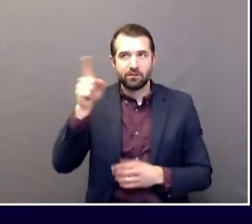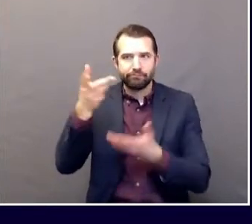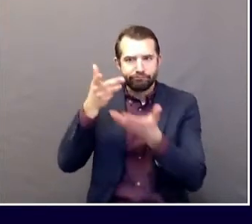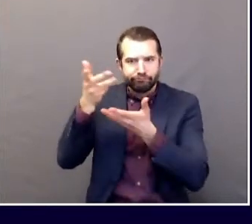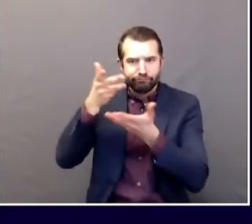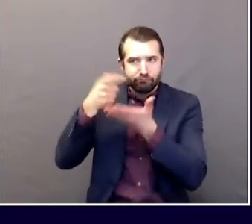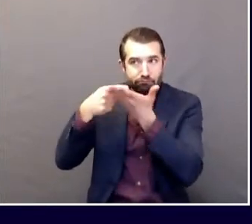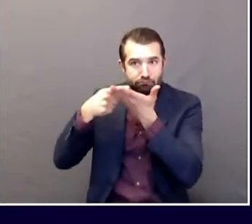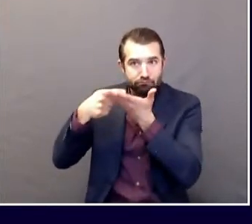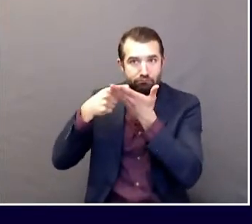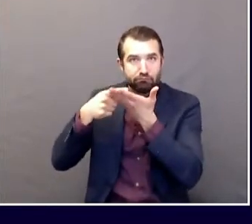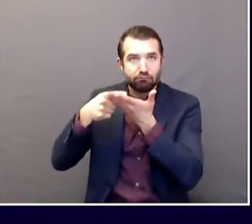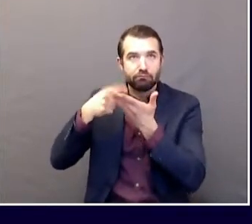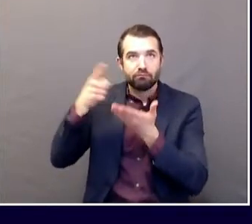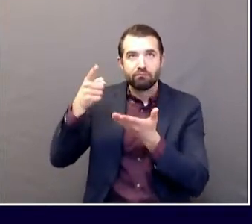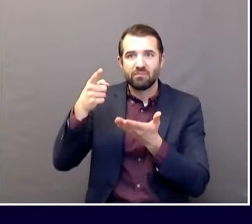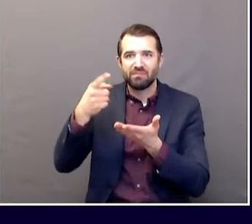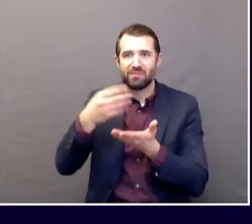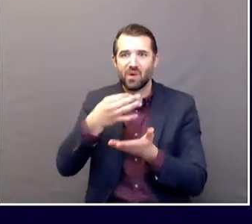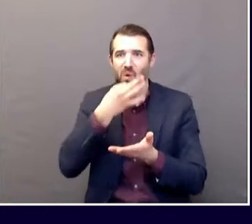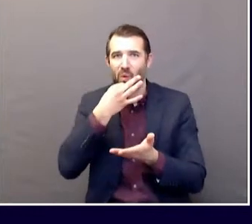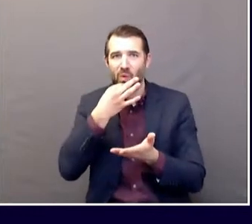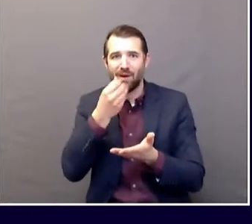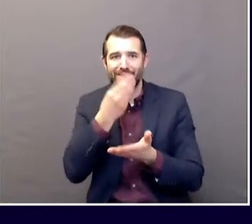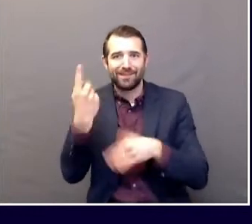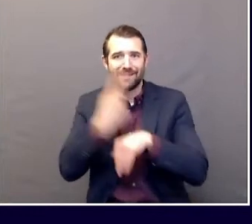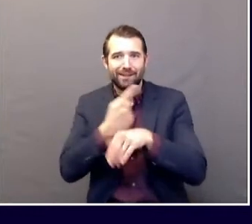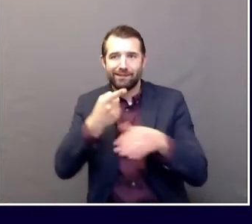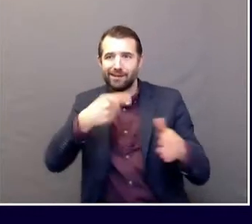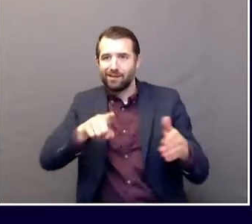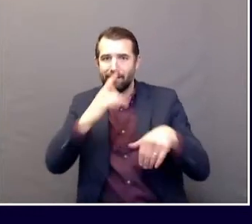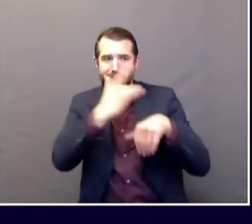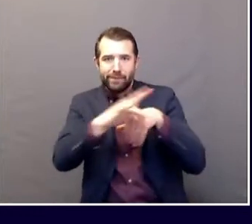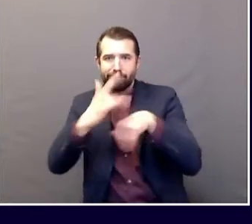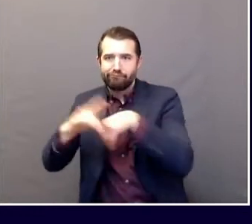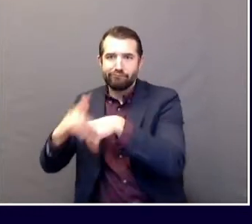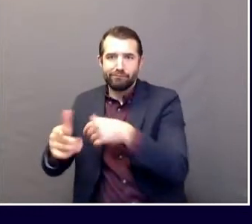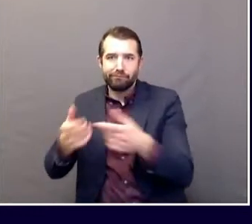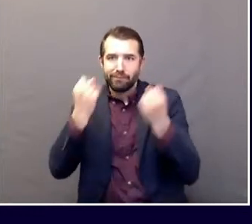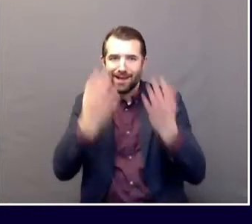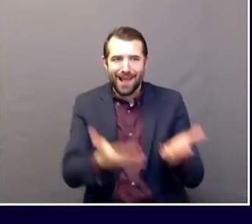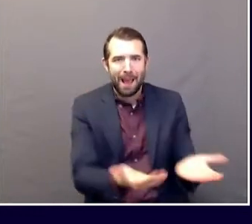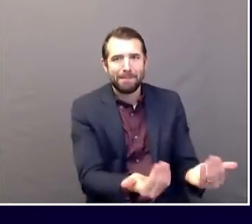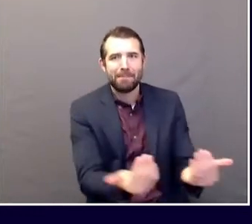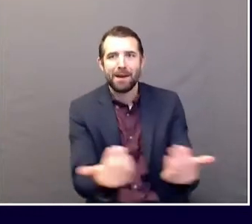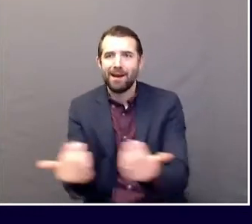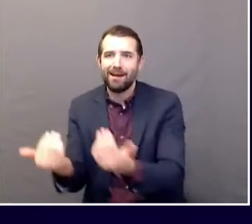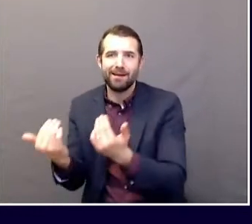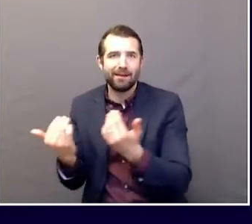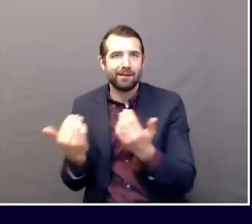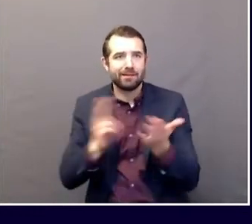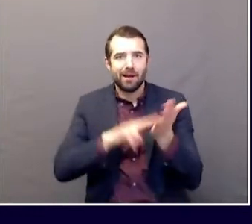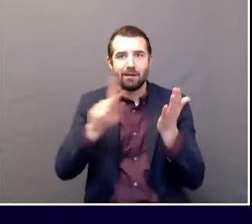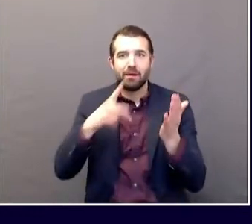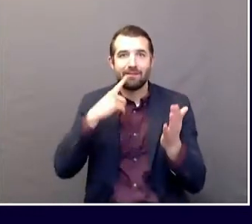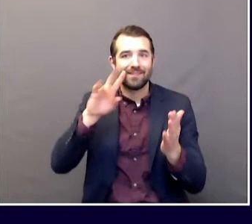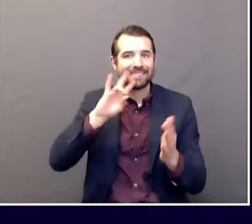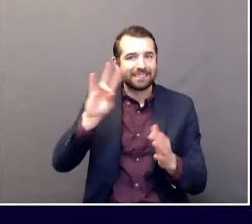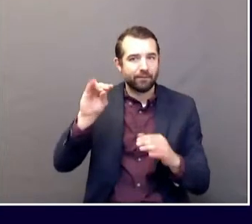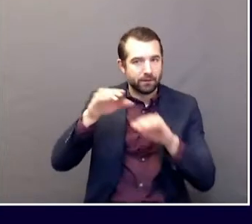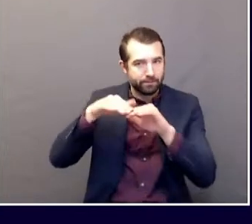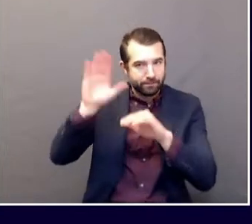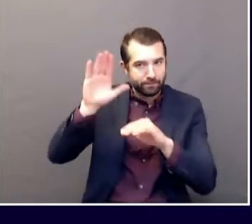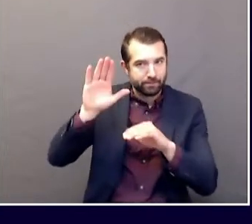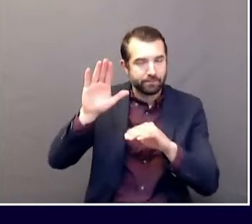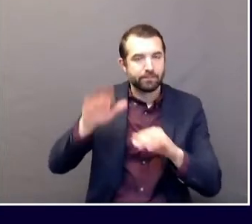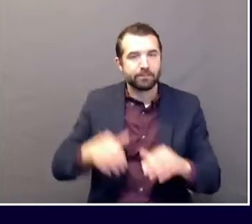openings in the coming days into next week. So if you are 70 and over and going